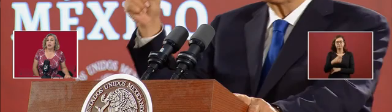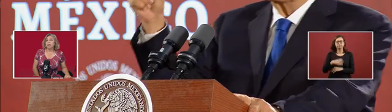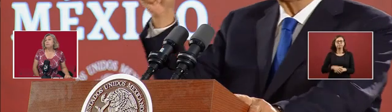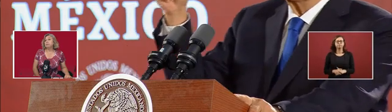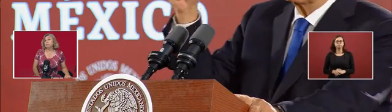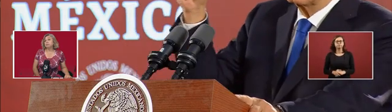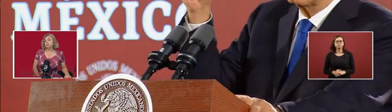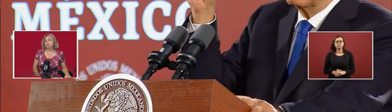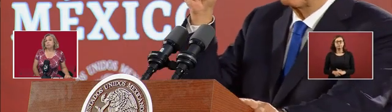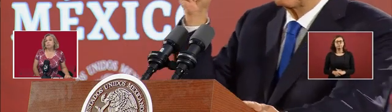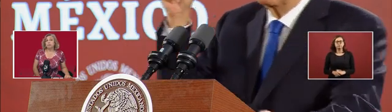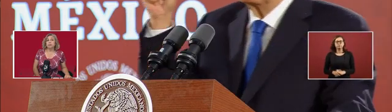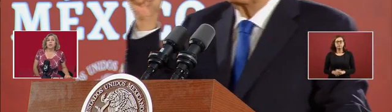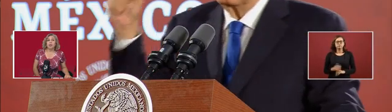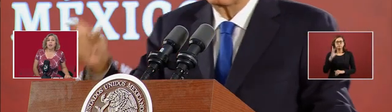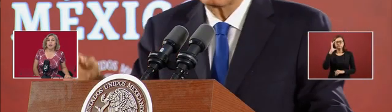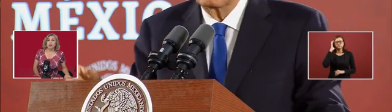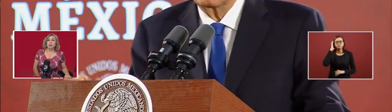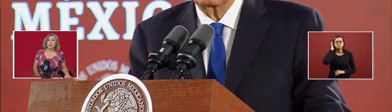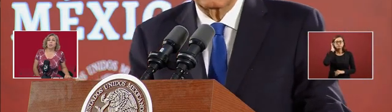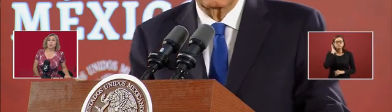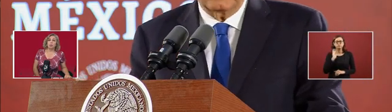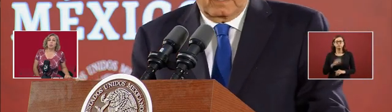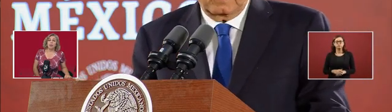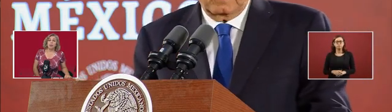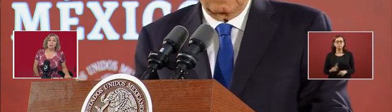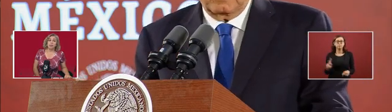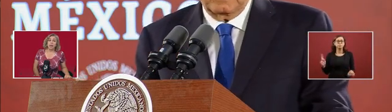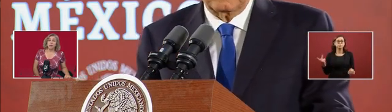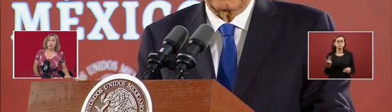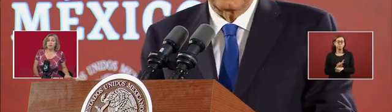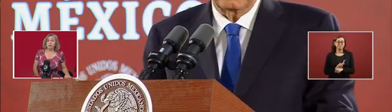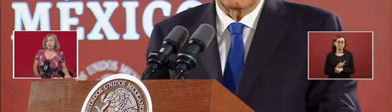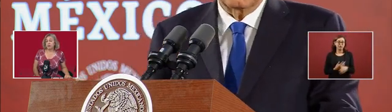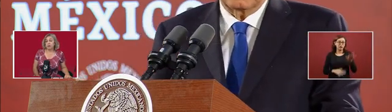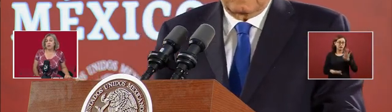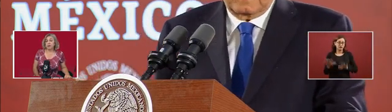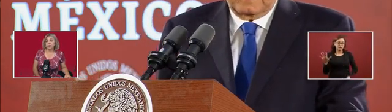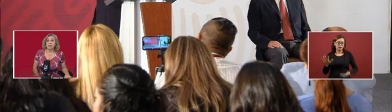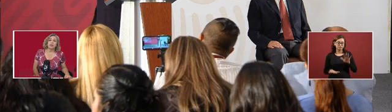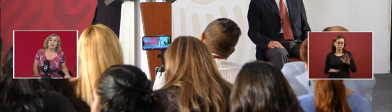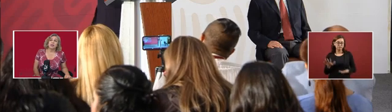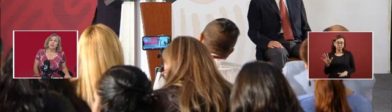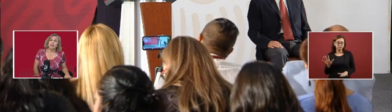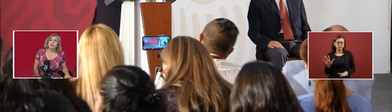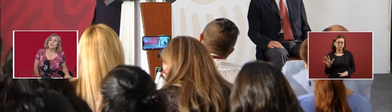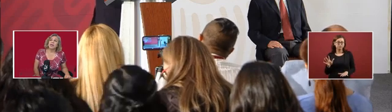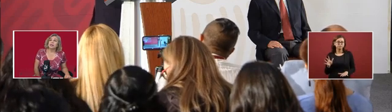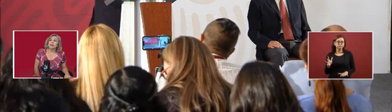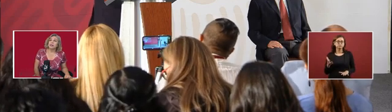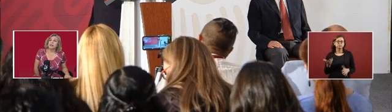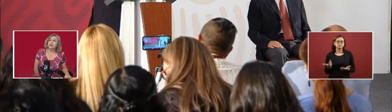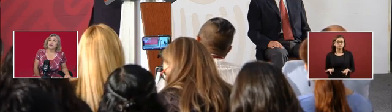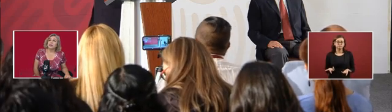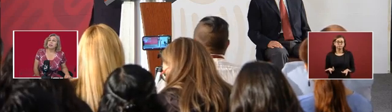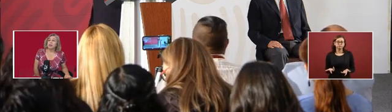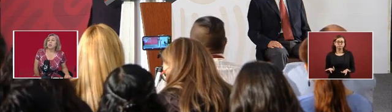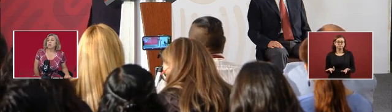only does tiene she oficina have an en office in Villahermosa, Villahermosa, sino but she tiene ya also